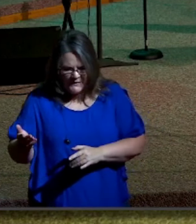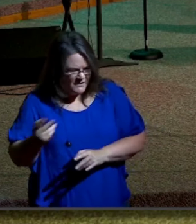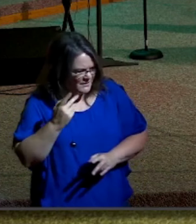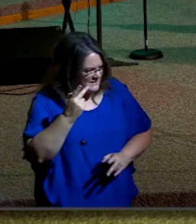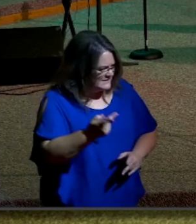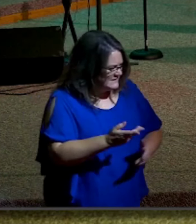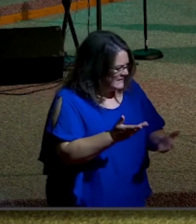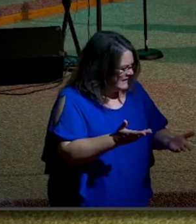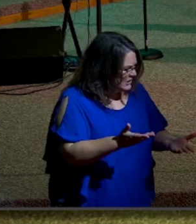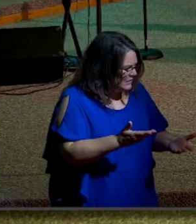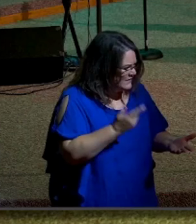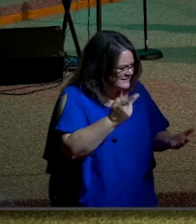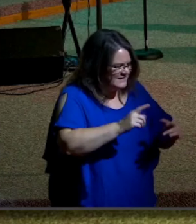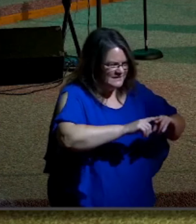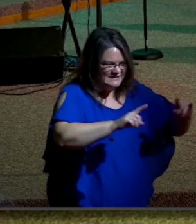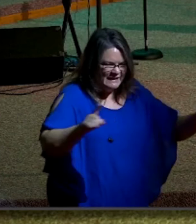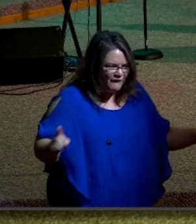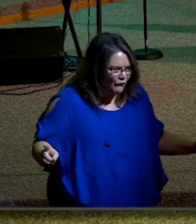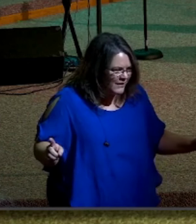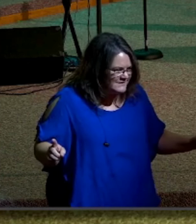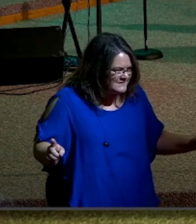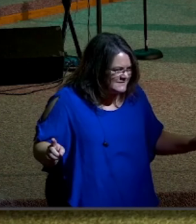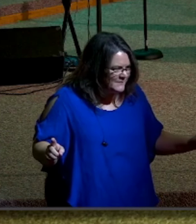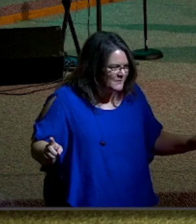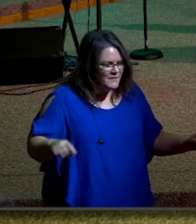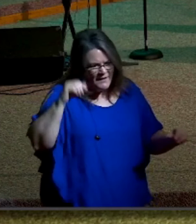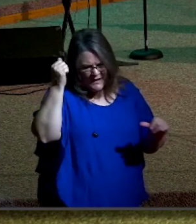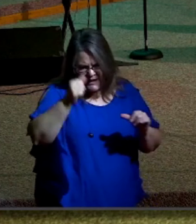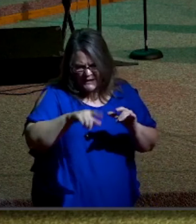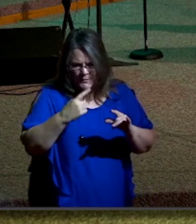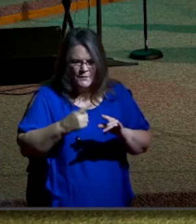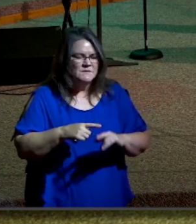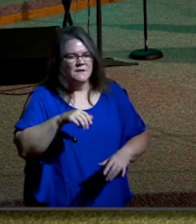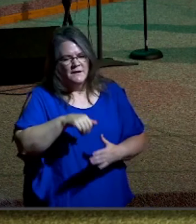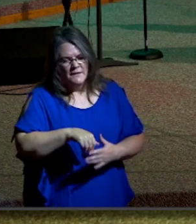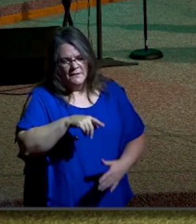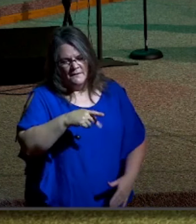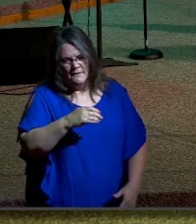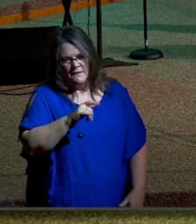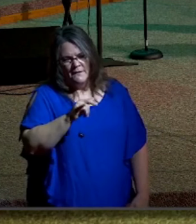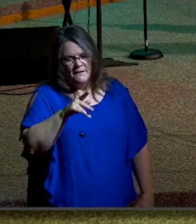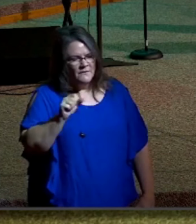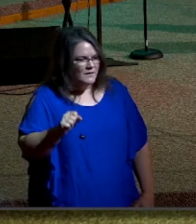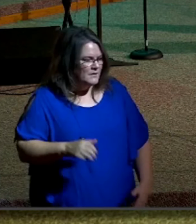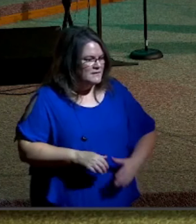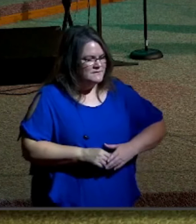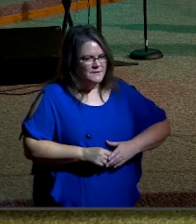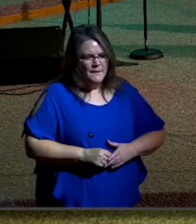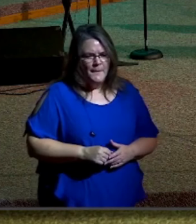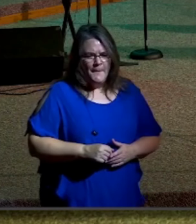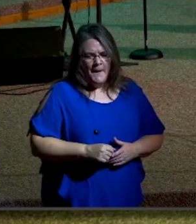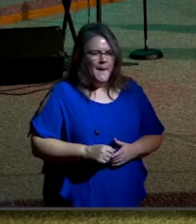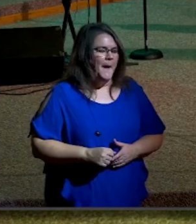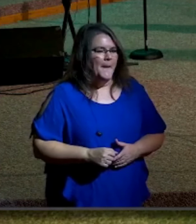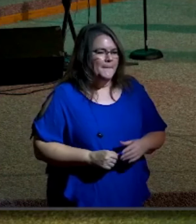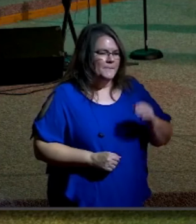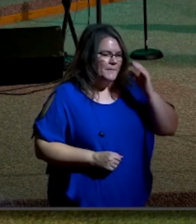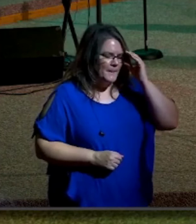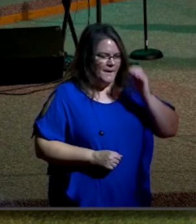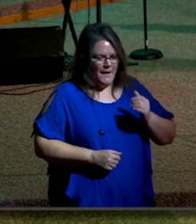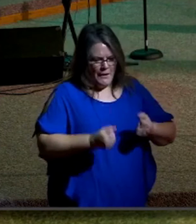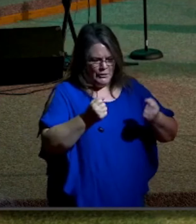you know. I remember even when I was in the Philippines, we got ripped off one time by a rickshaw driver.